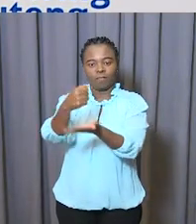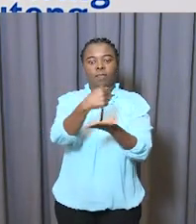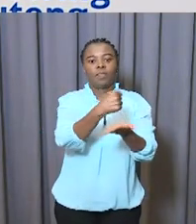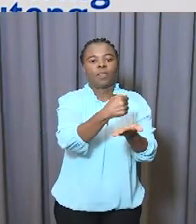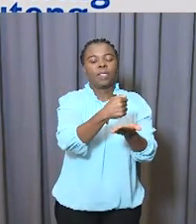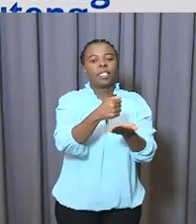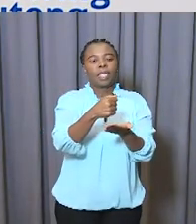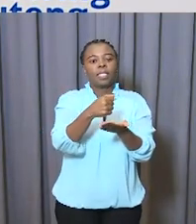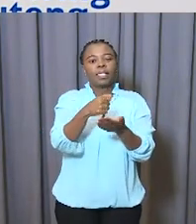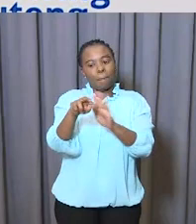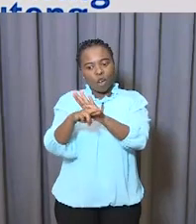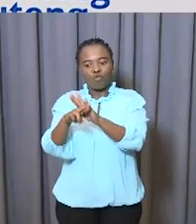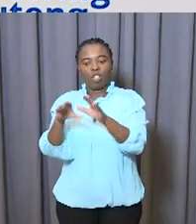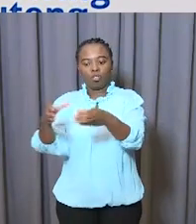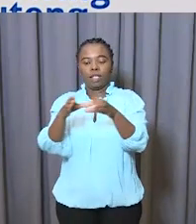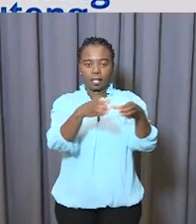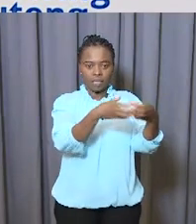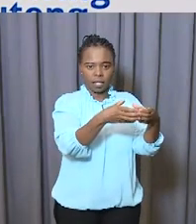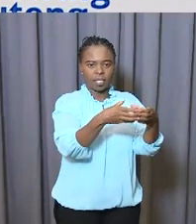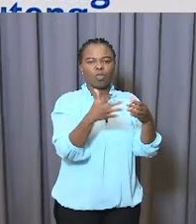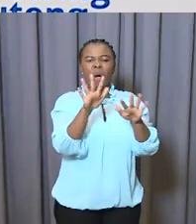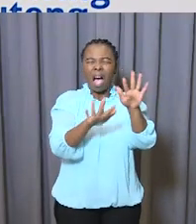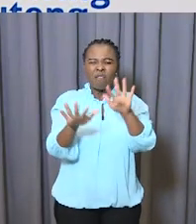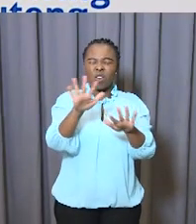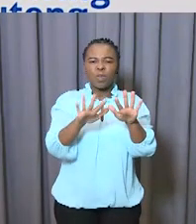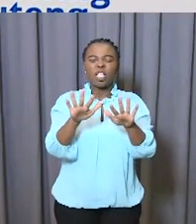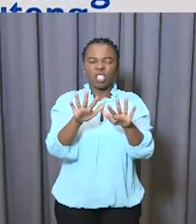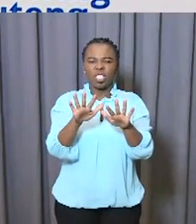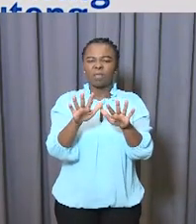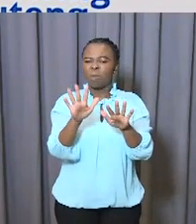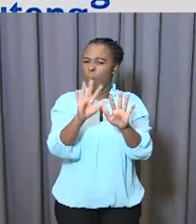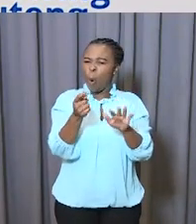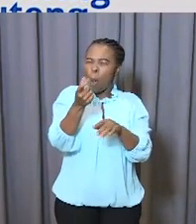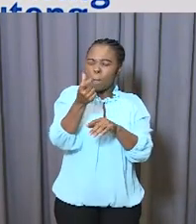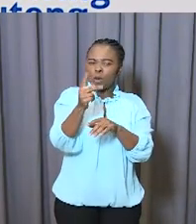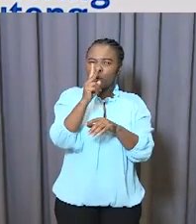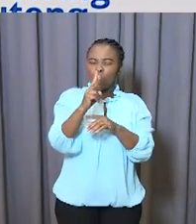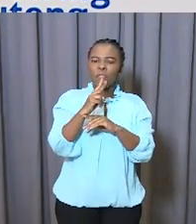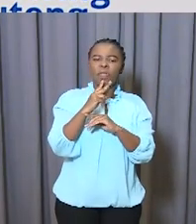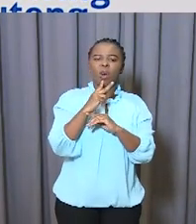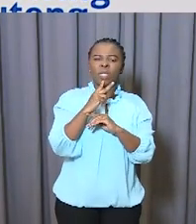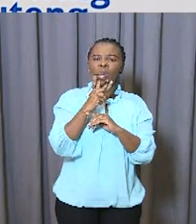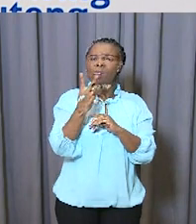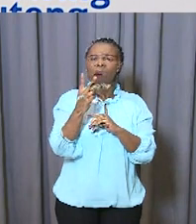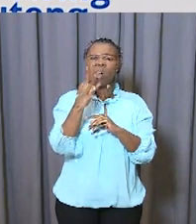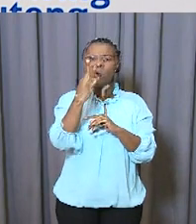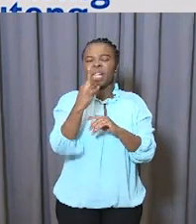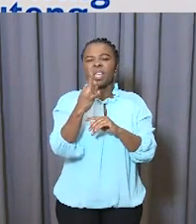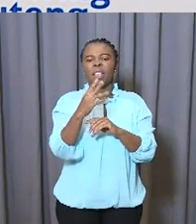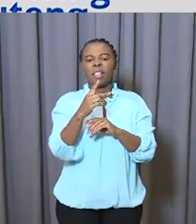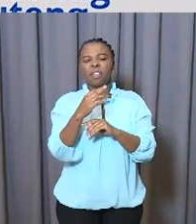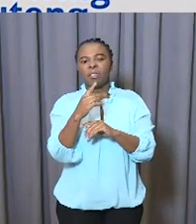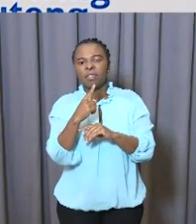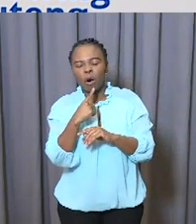have indicated that are assisting us, averagely now, we are distributing almost between 2,000 and 3,000 food parcels